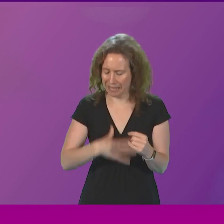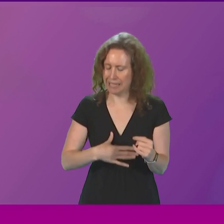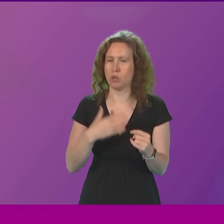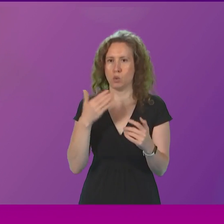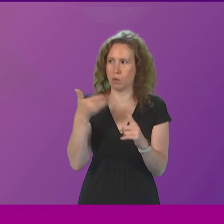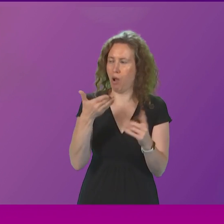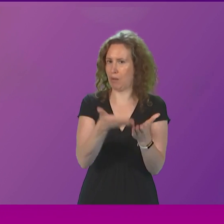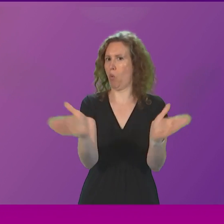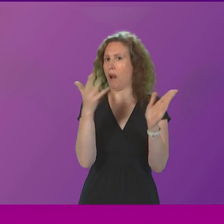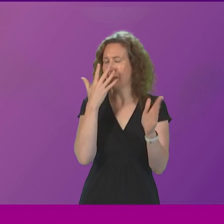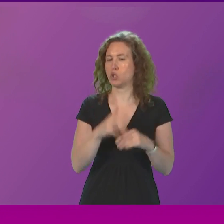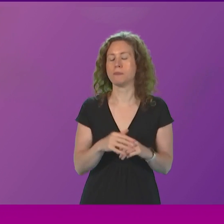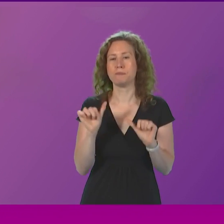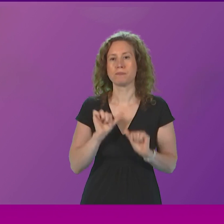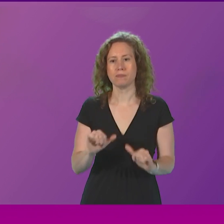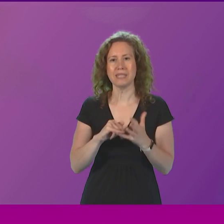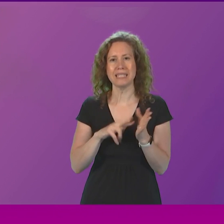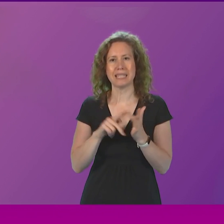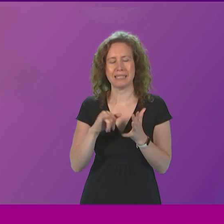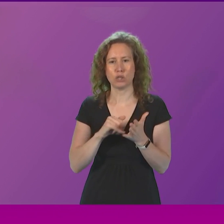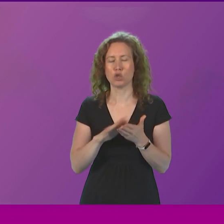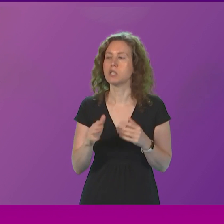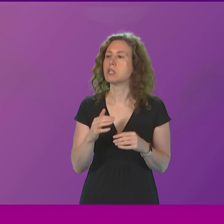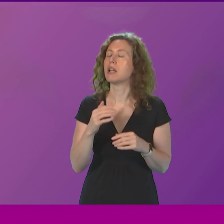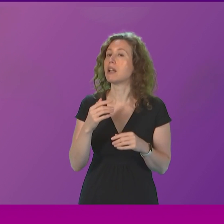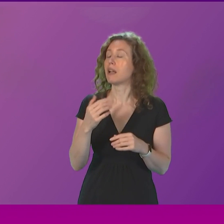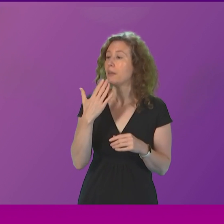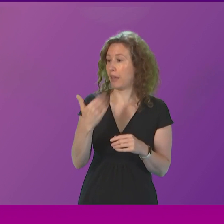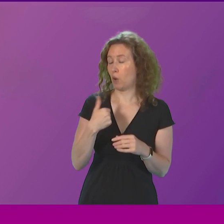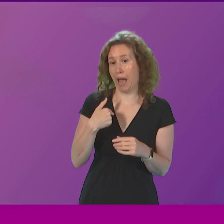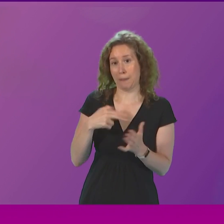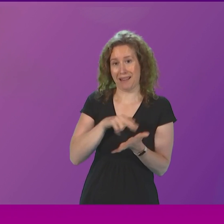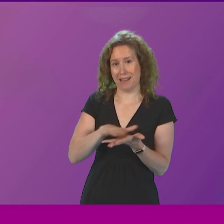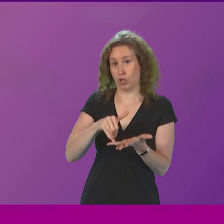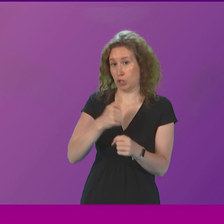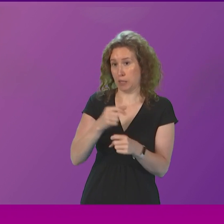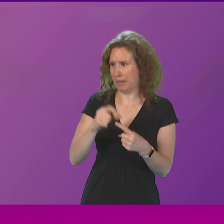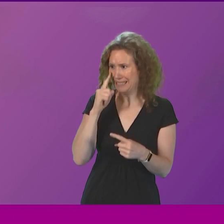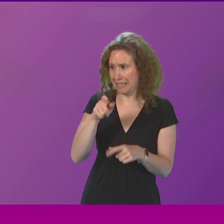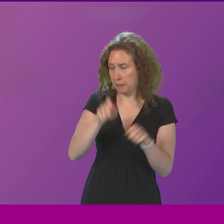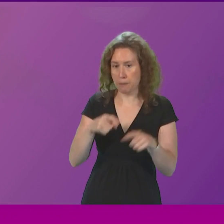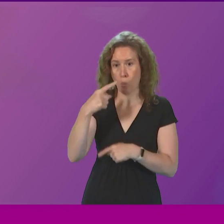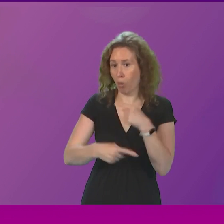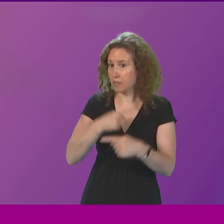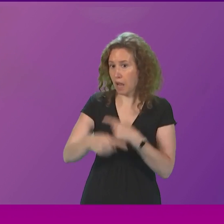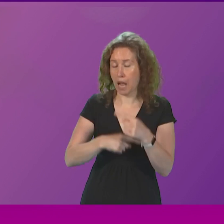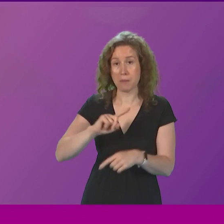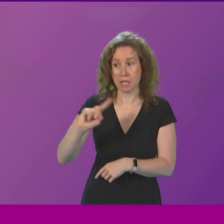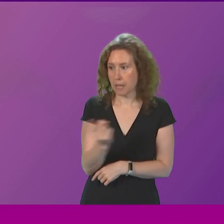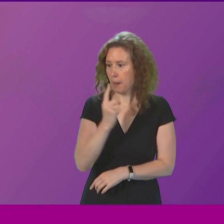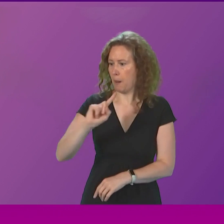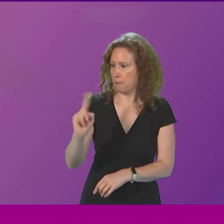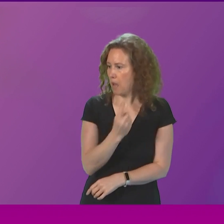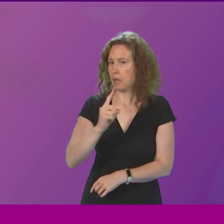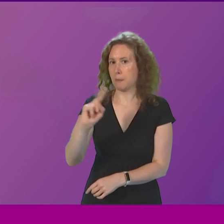respect. Sandesh Gulhani. Thank you. As an NHS GP, I see these patients all the time, and unfortunately they keep coming back to